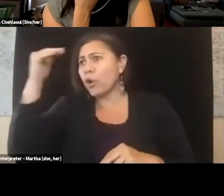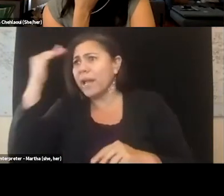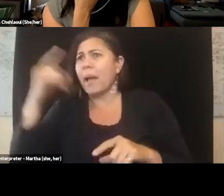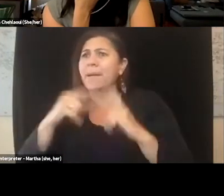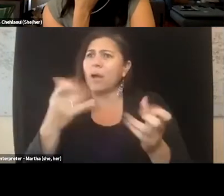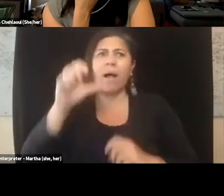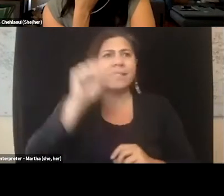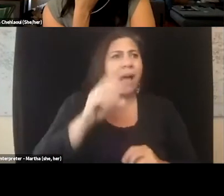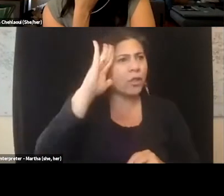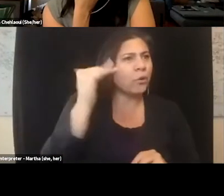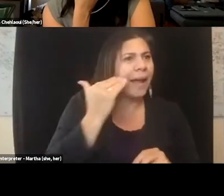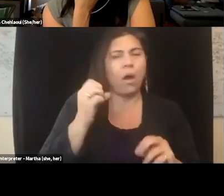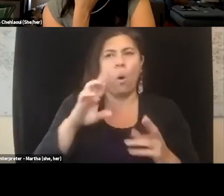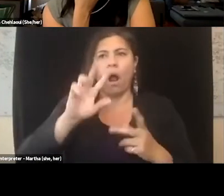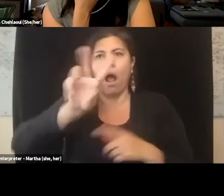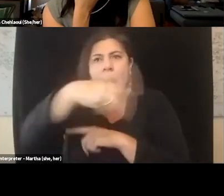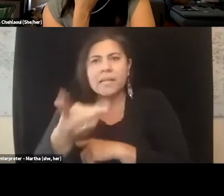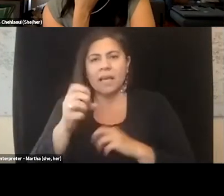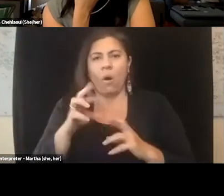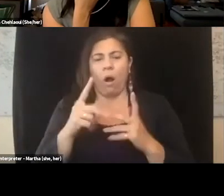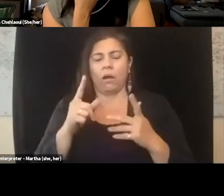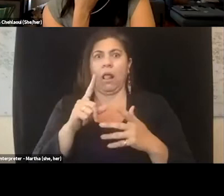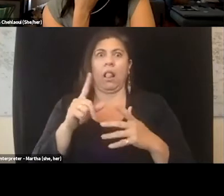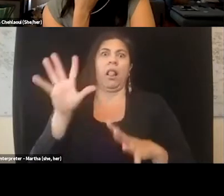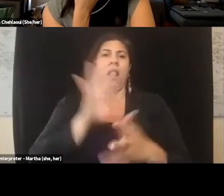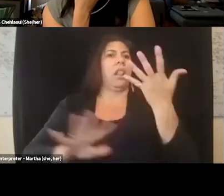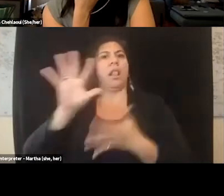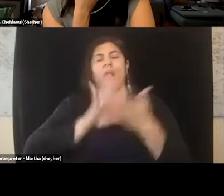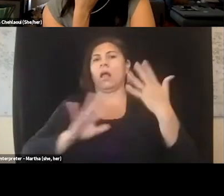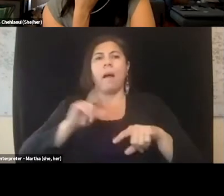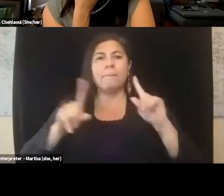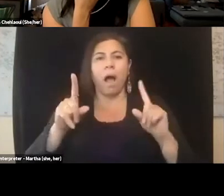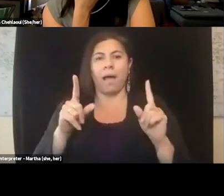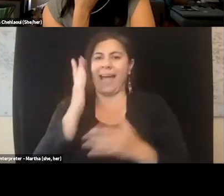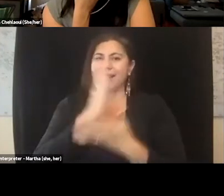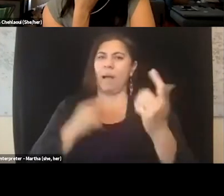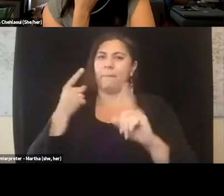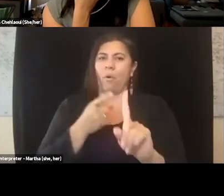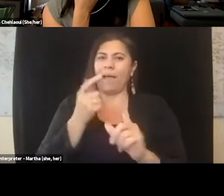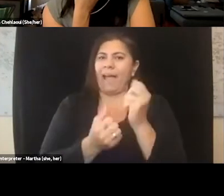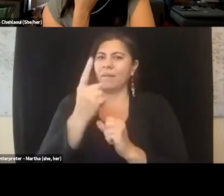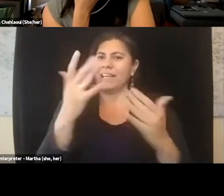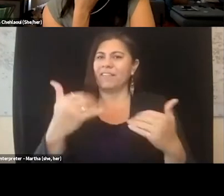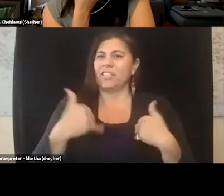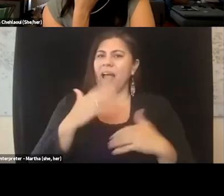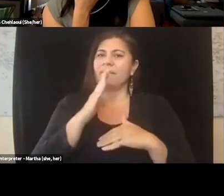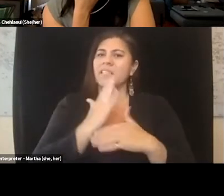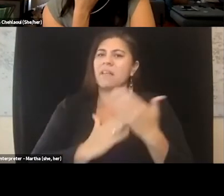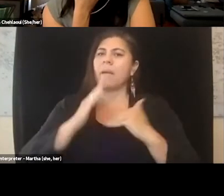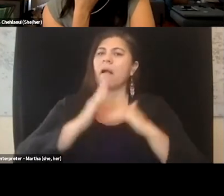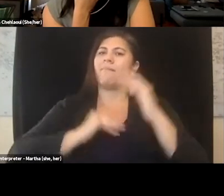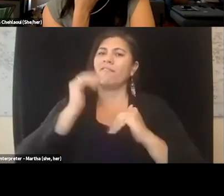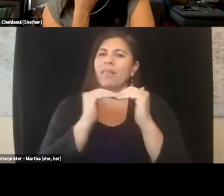South Korean or vice versa. At some point, everybody has a different comfort level of how accurate you want to